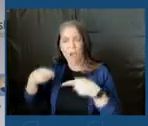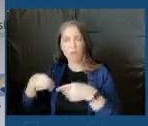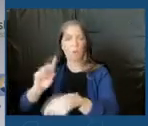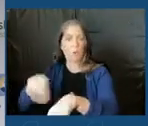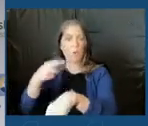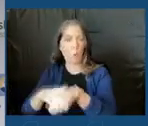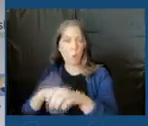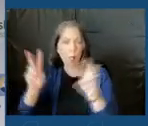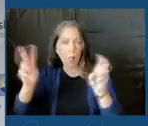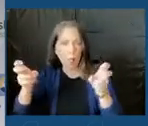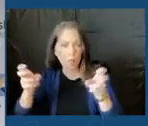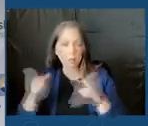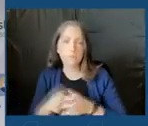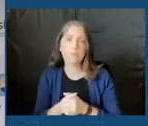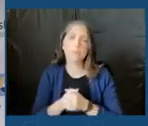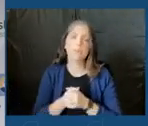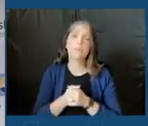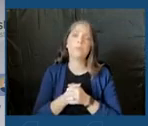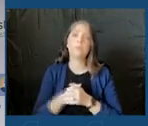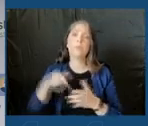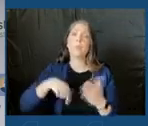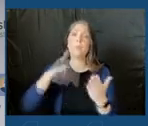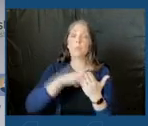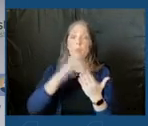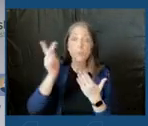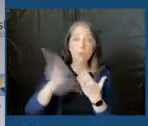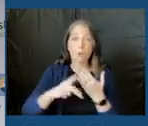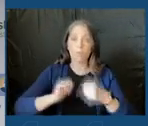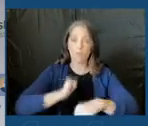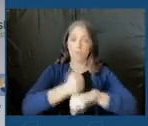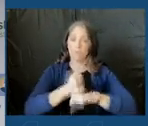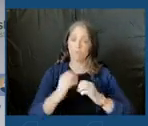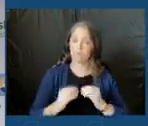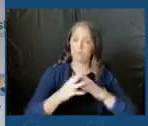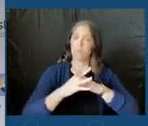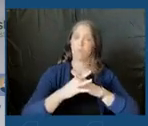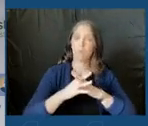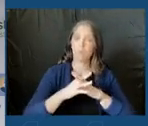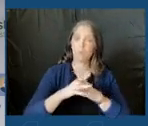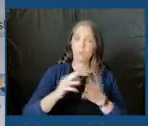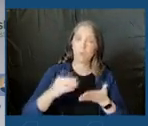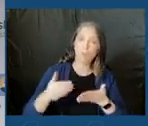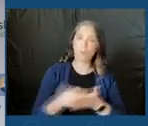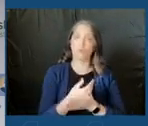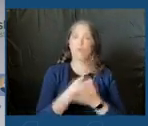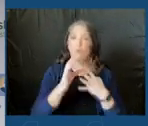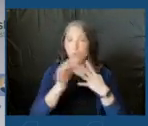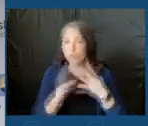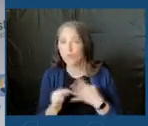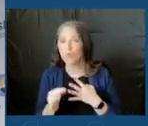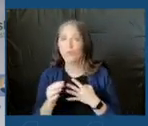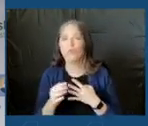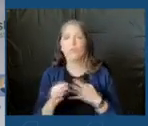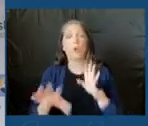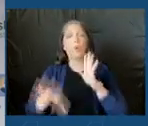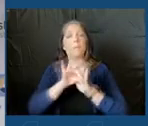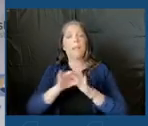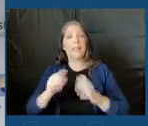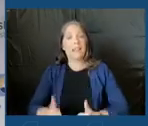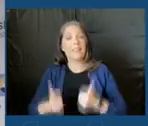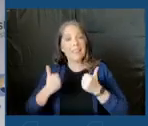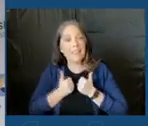This program sets a new paradigm, and one that will allow us to choose life over death. That's why we say,